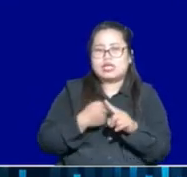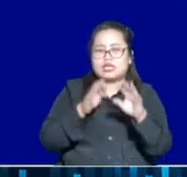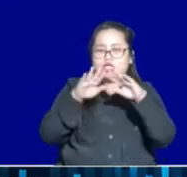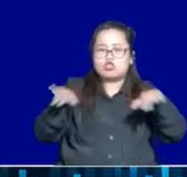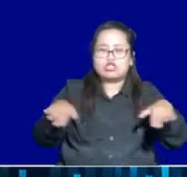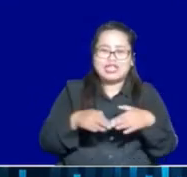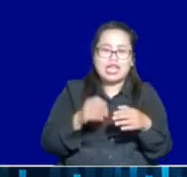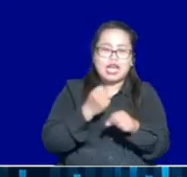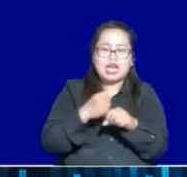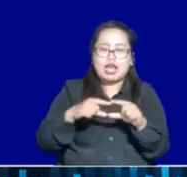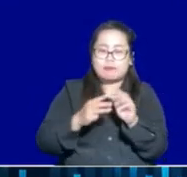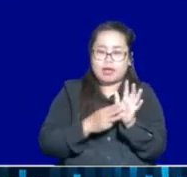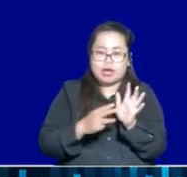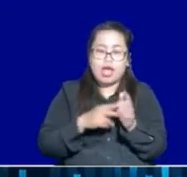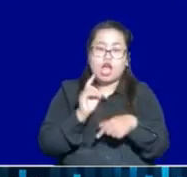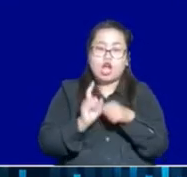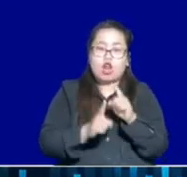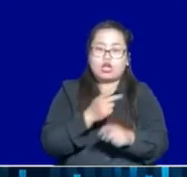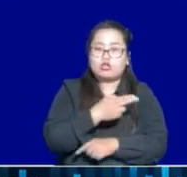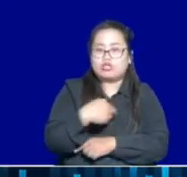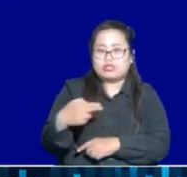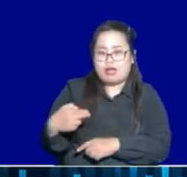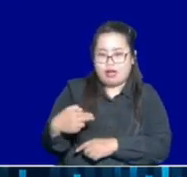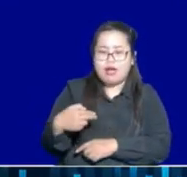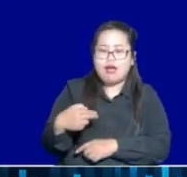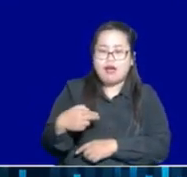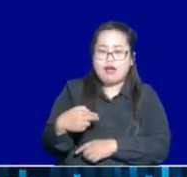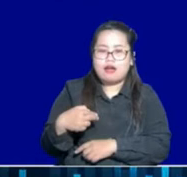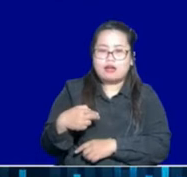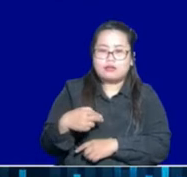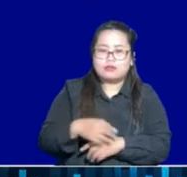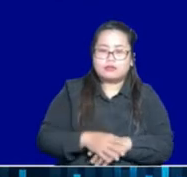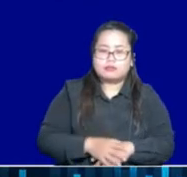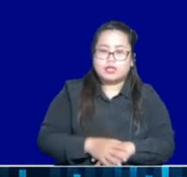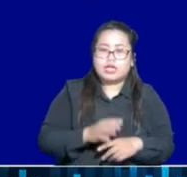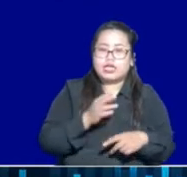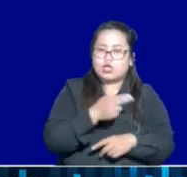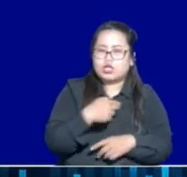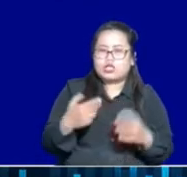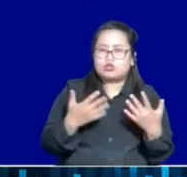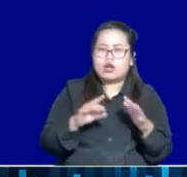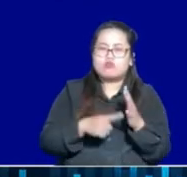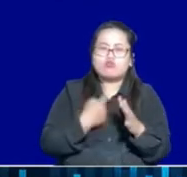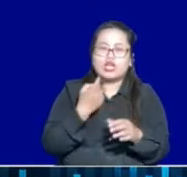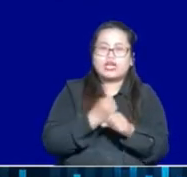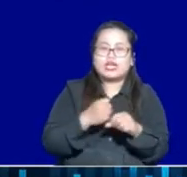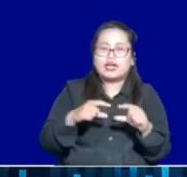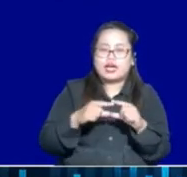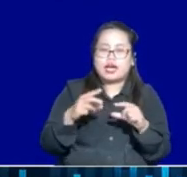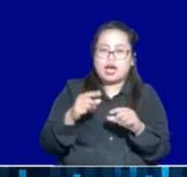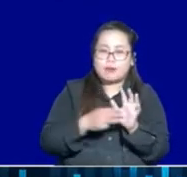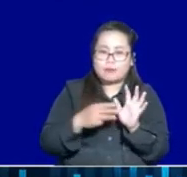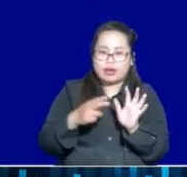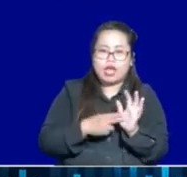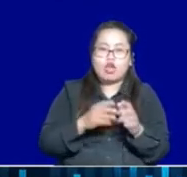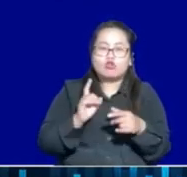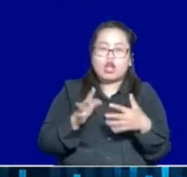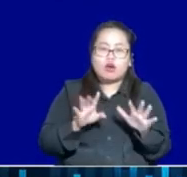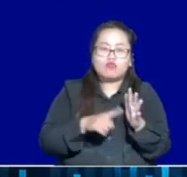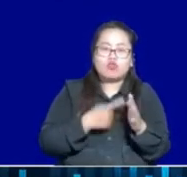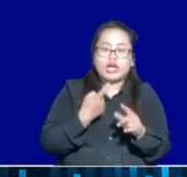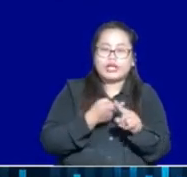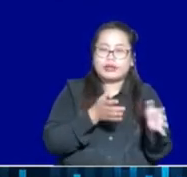And here is Indonesia. It got into garments. It started to get into electronics. It didn't move into